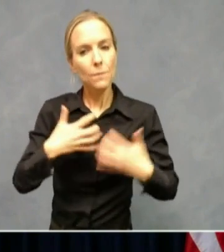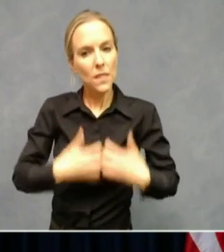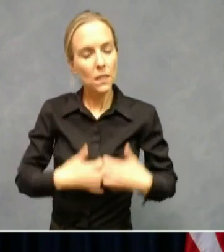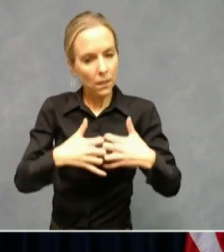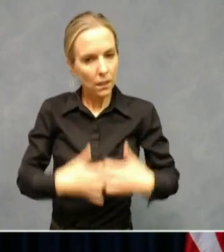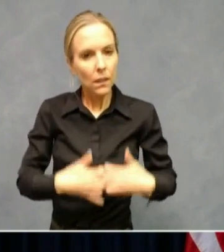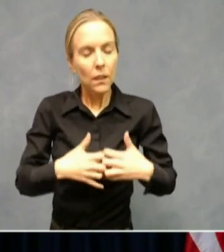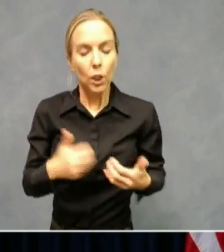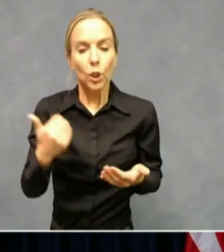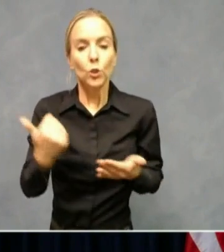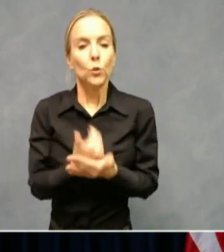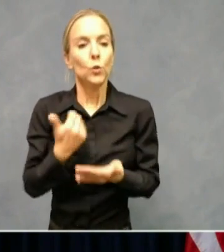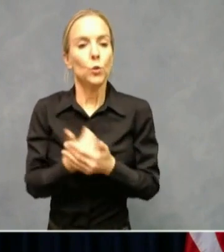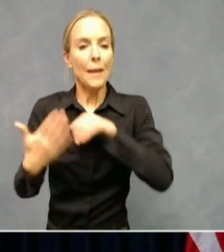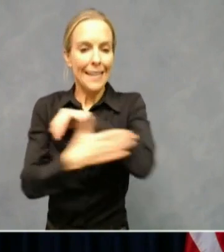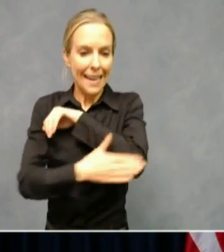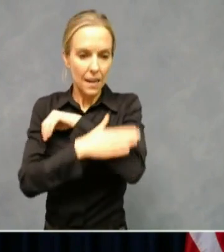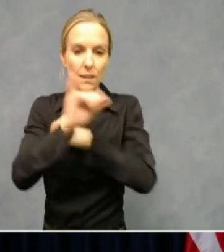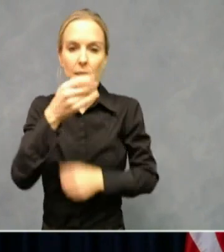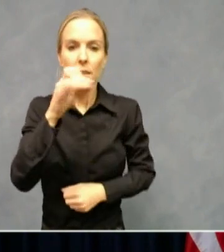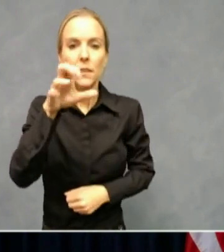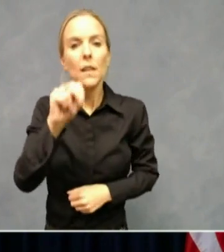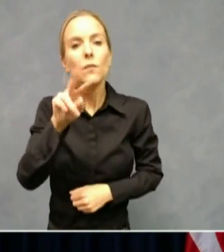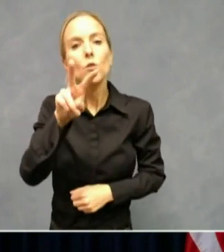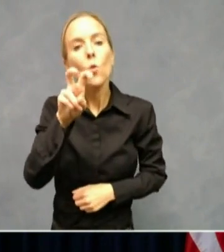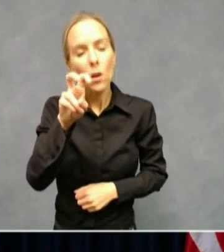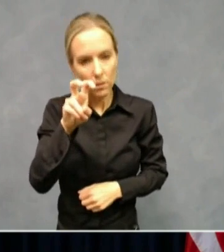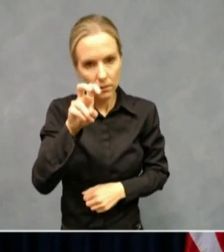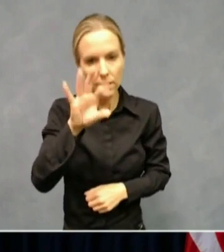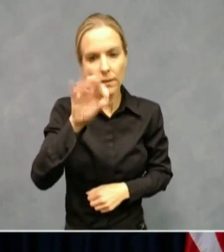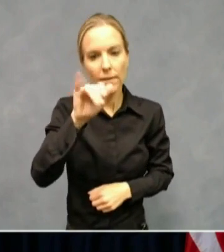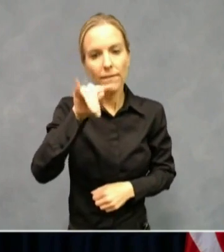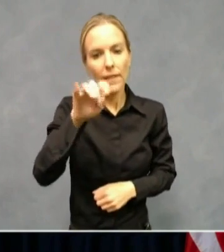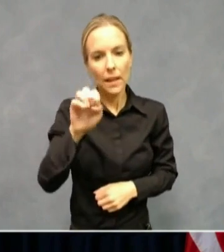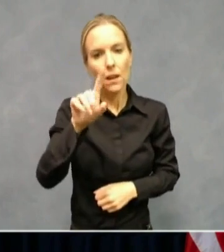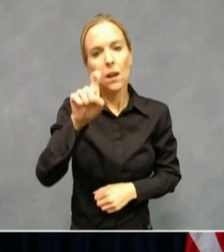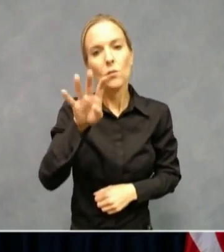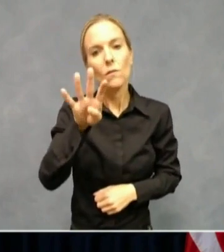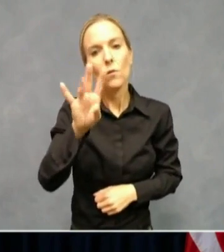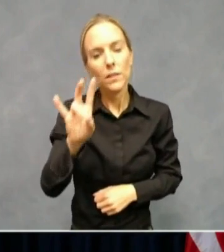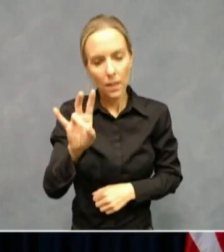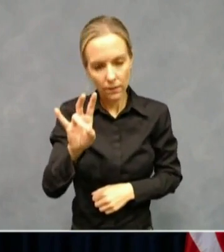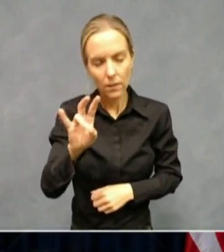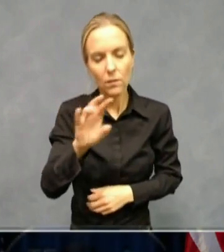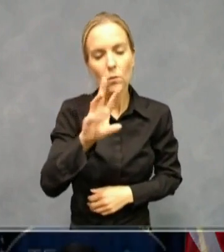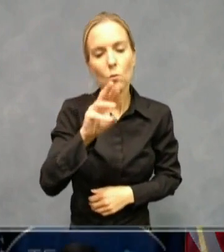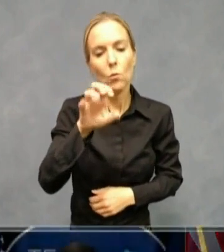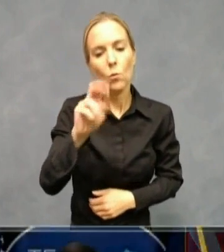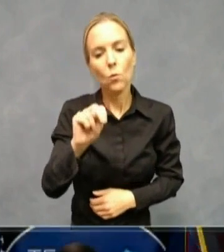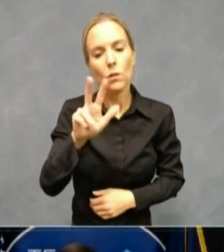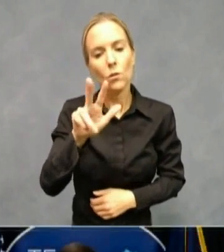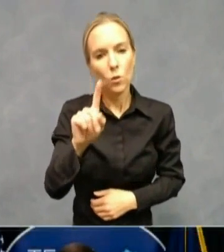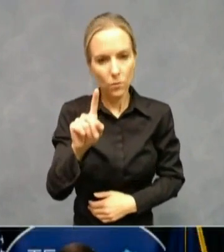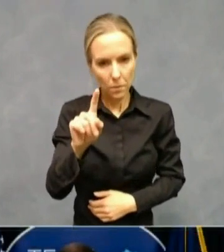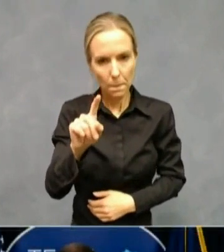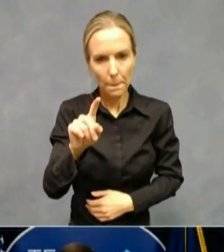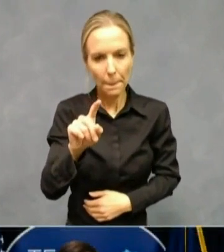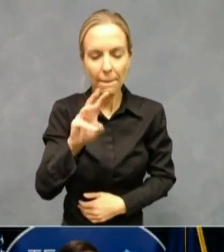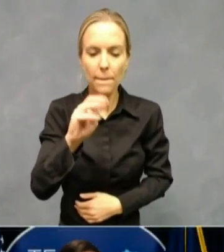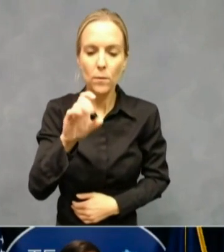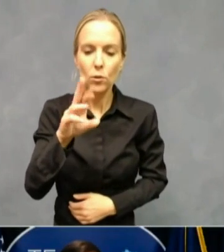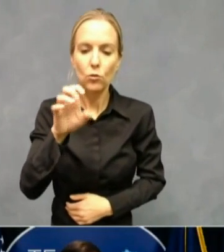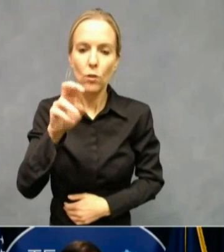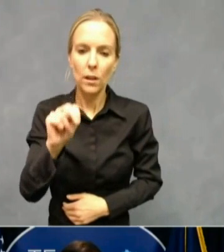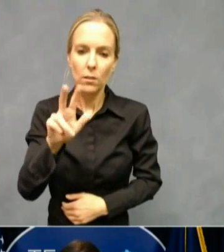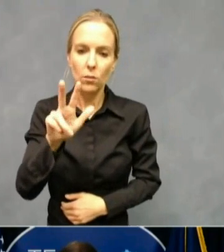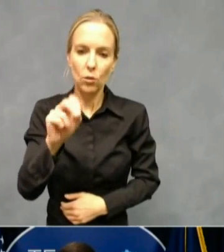county: Jefferson 200, Fayette 147, Warren 31, McCracken 30,